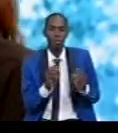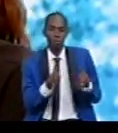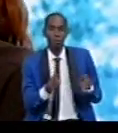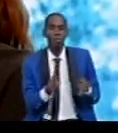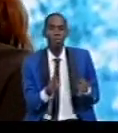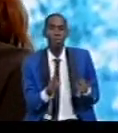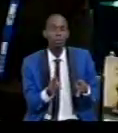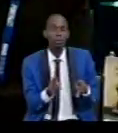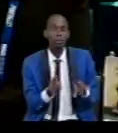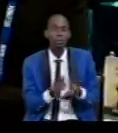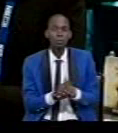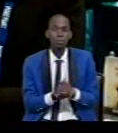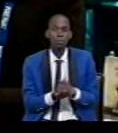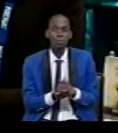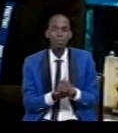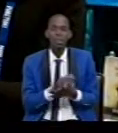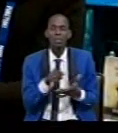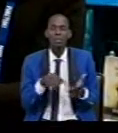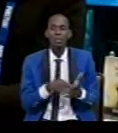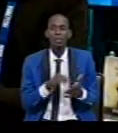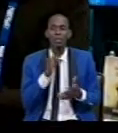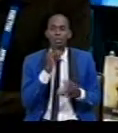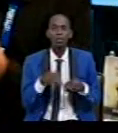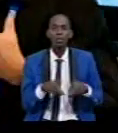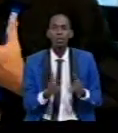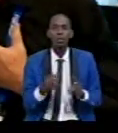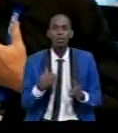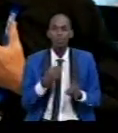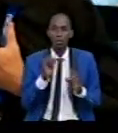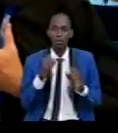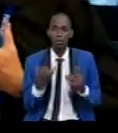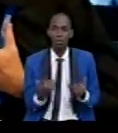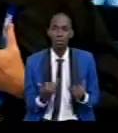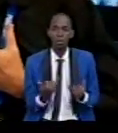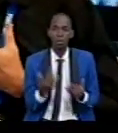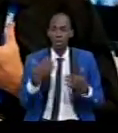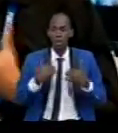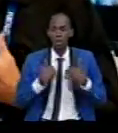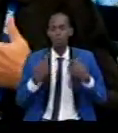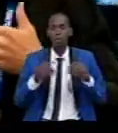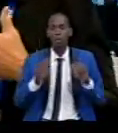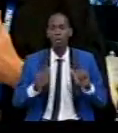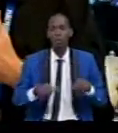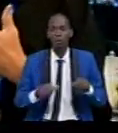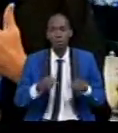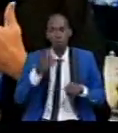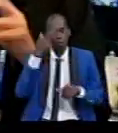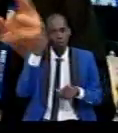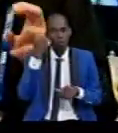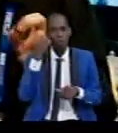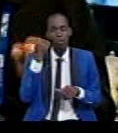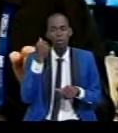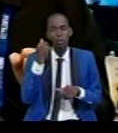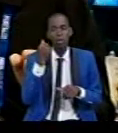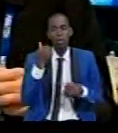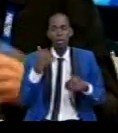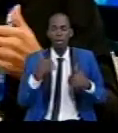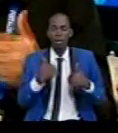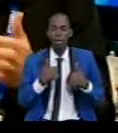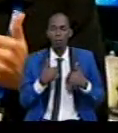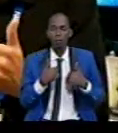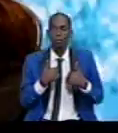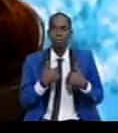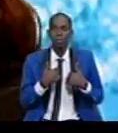need. These are the ways that we can get it. And now I have the ability, because I am what you call a dealer